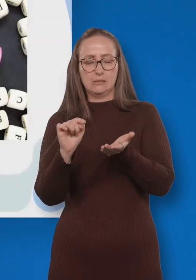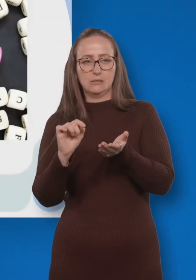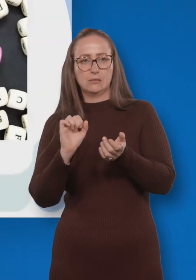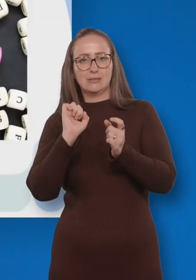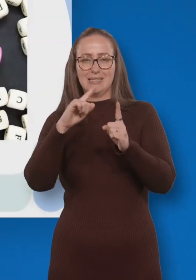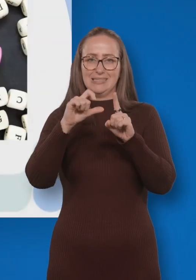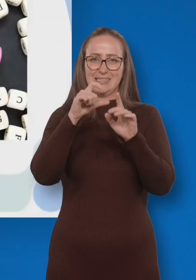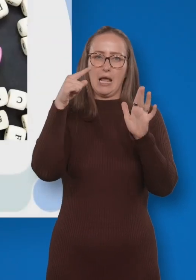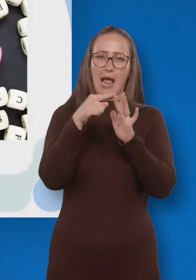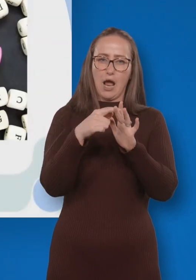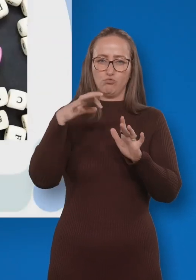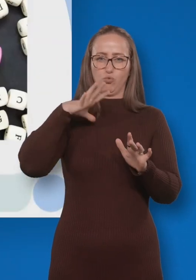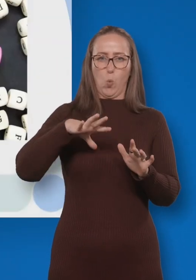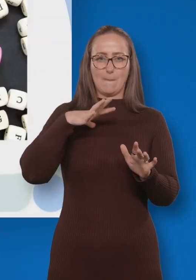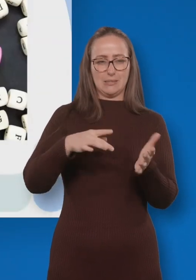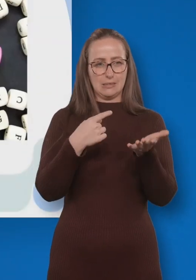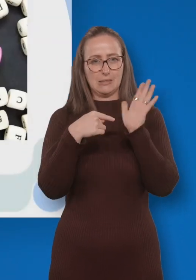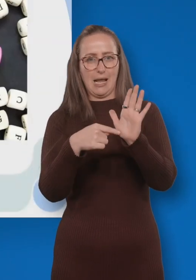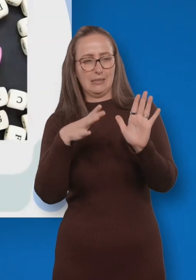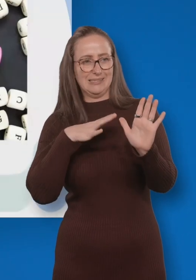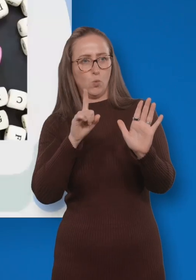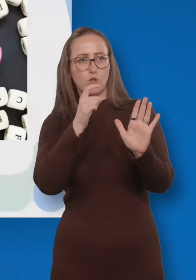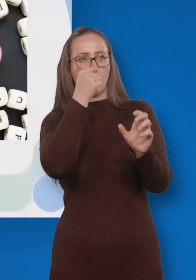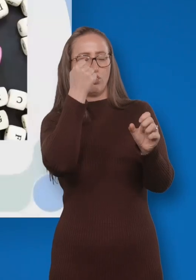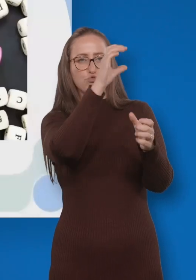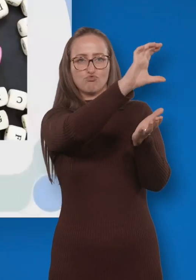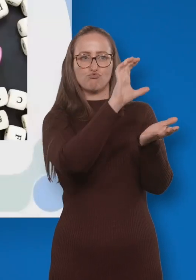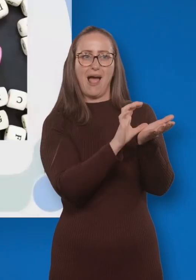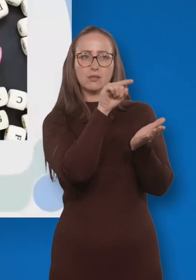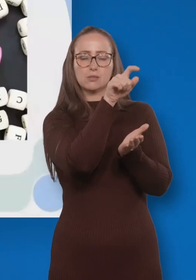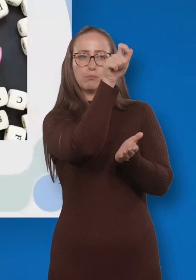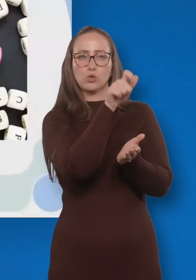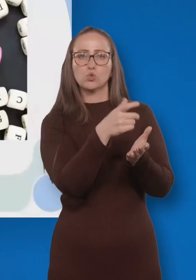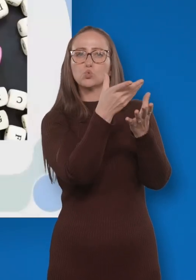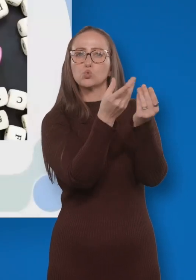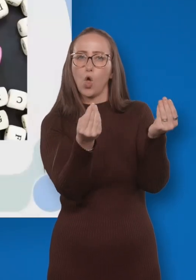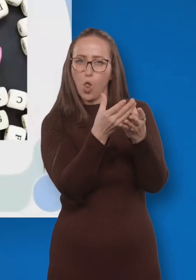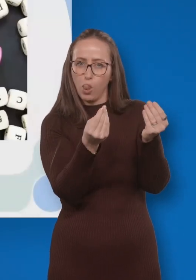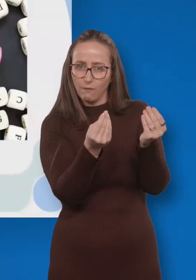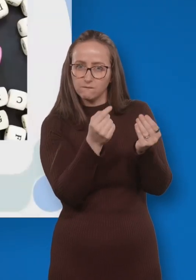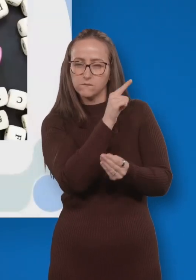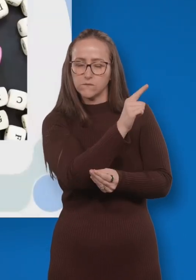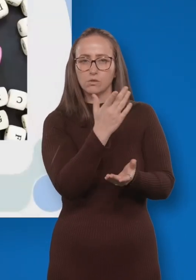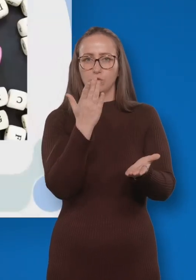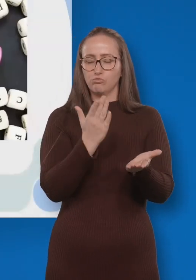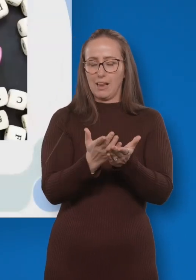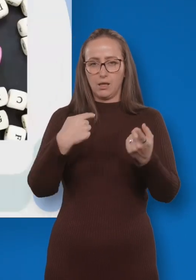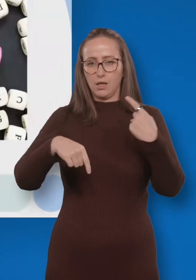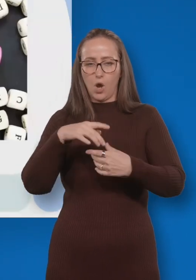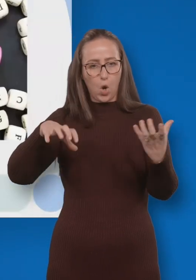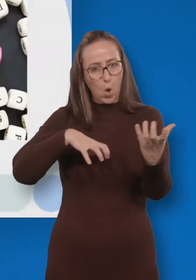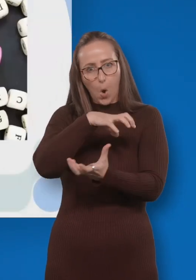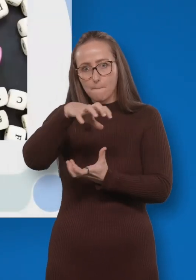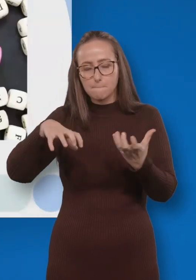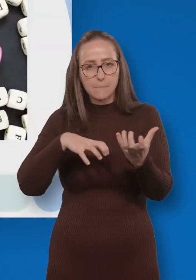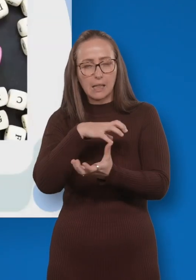to phrase their EDI requirements in a way that requires the grant holder to solve all EDI ills. We operate within a complex